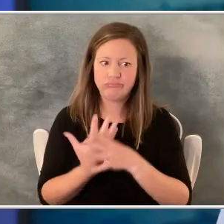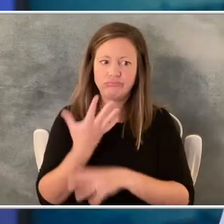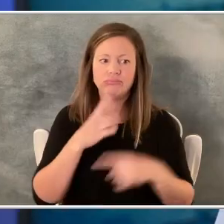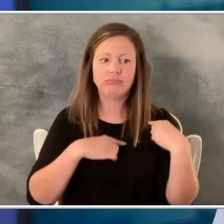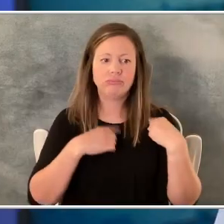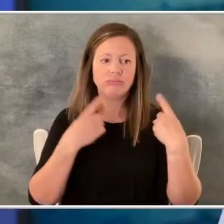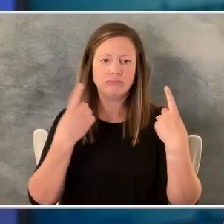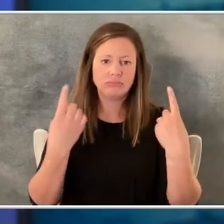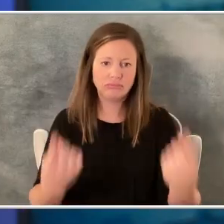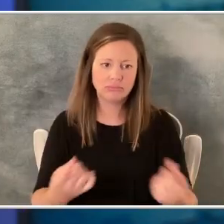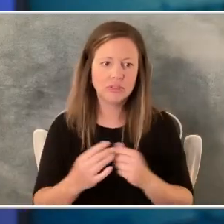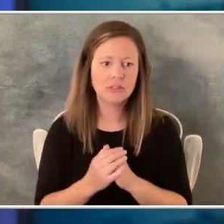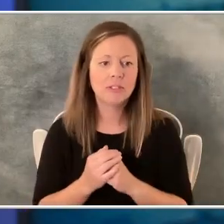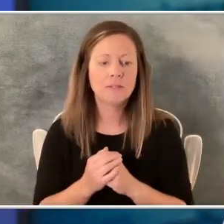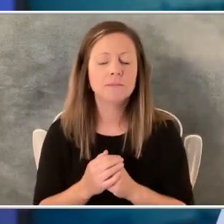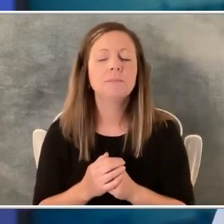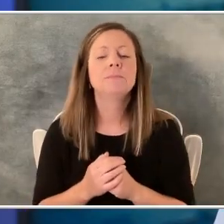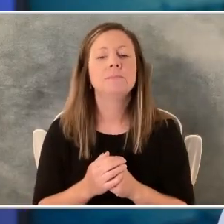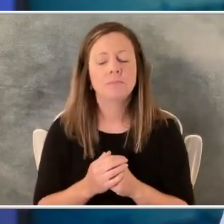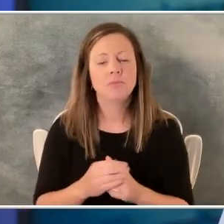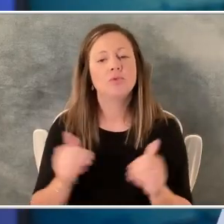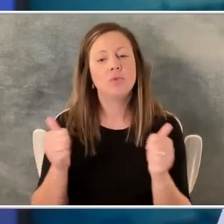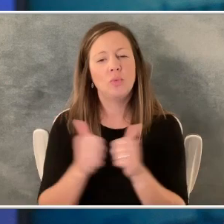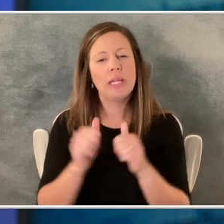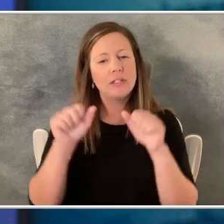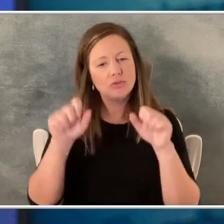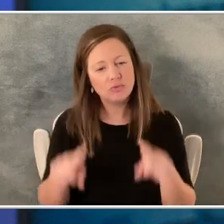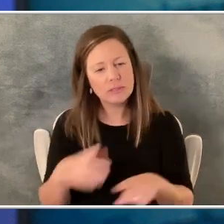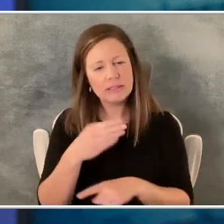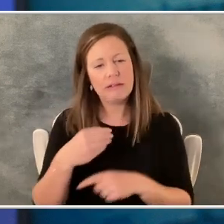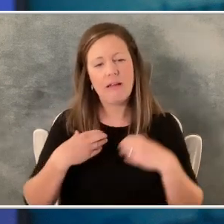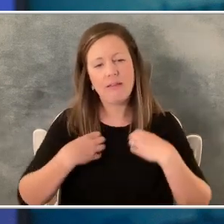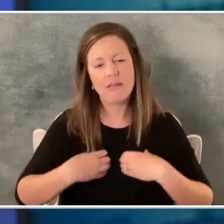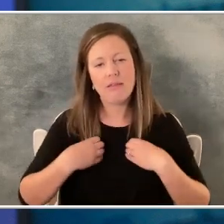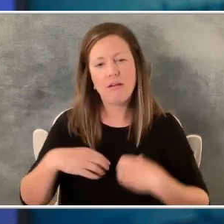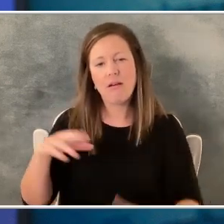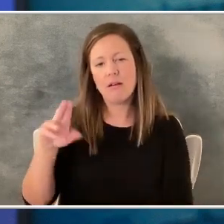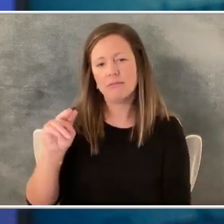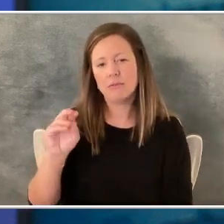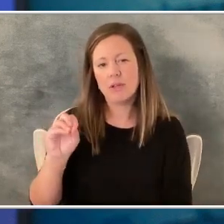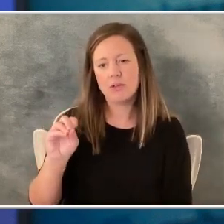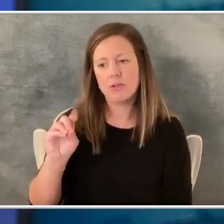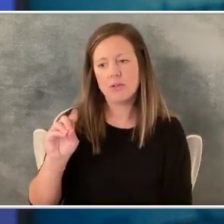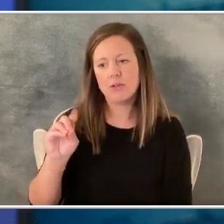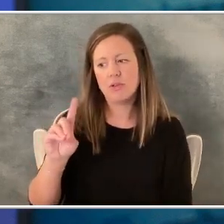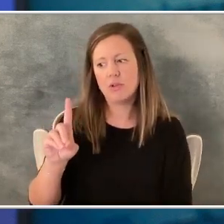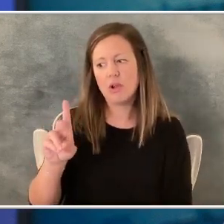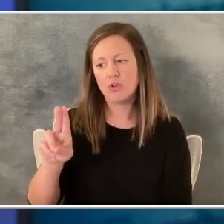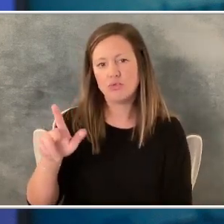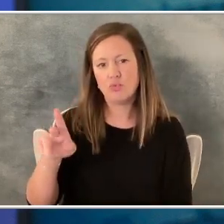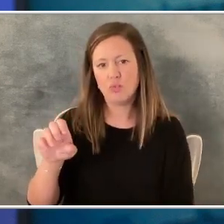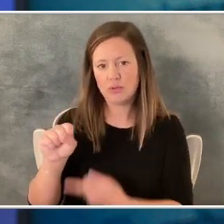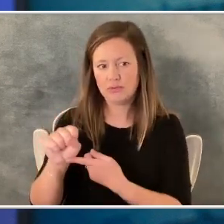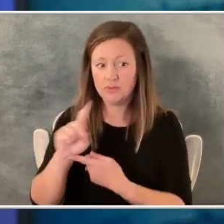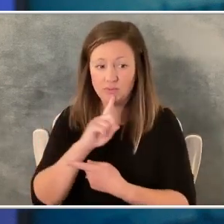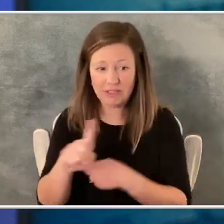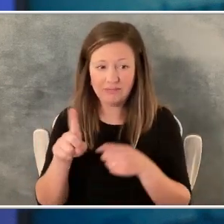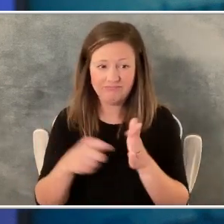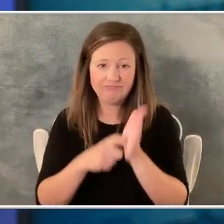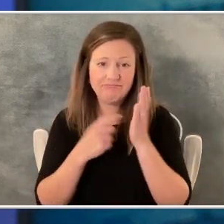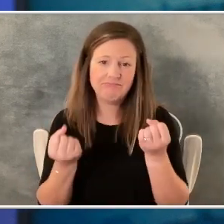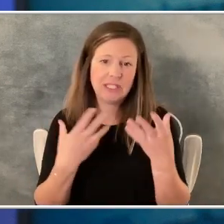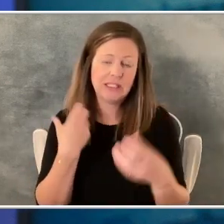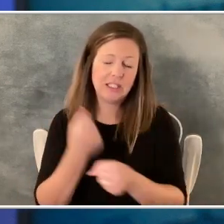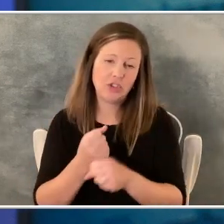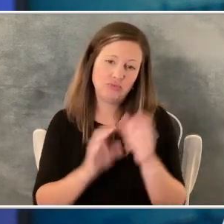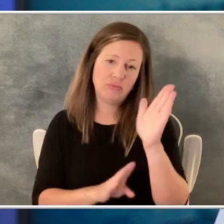So in regards to screening and lung nodules, these are things that take years and time to develop. So we can pick something up when it's relatively